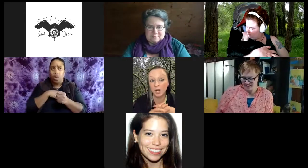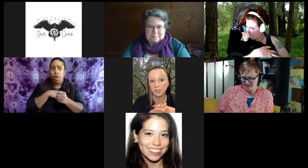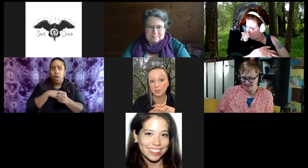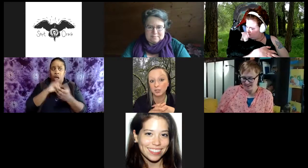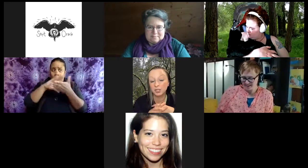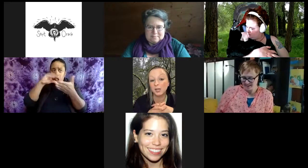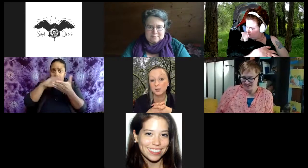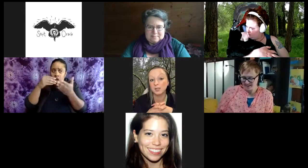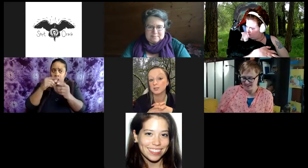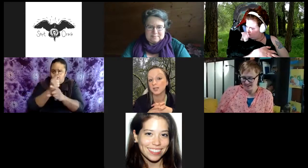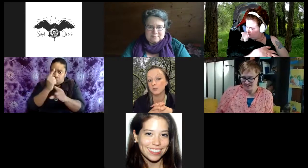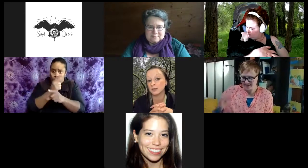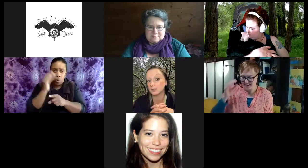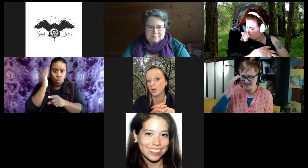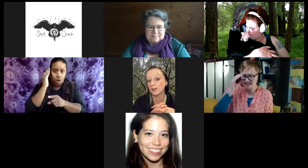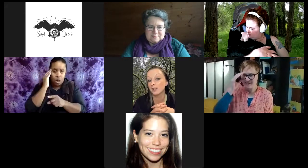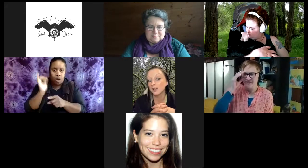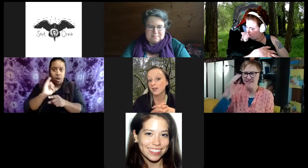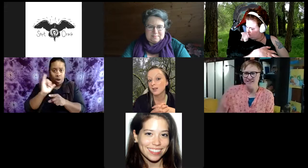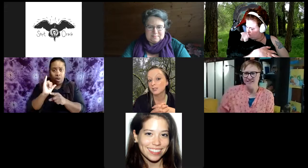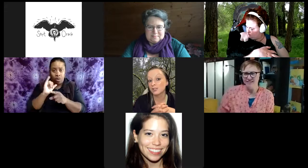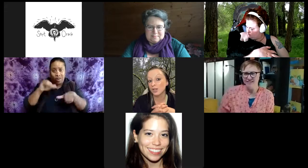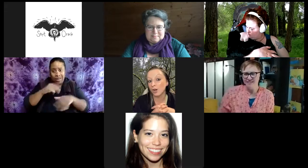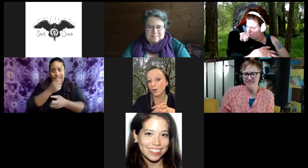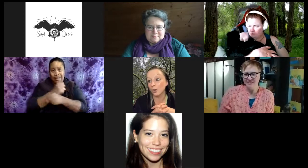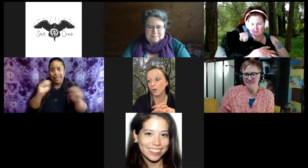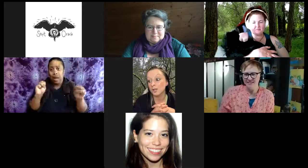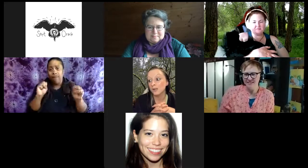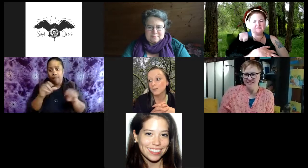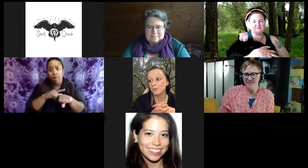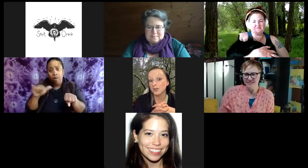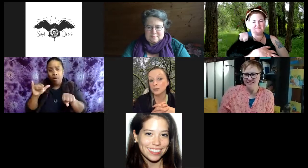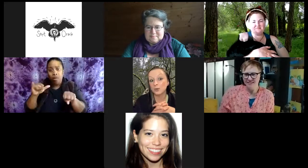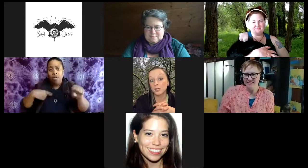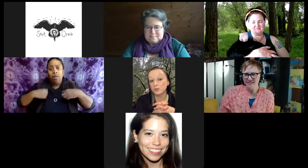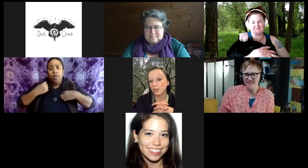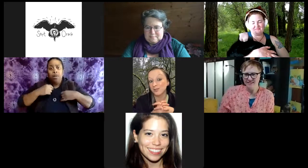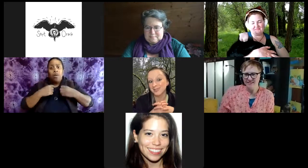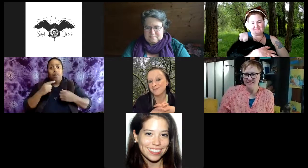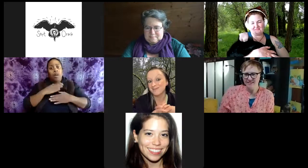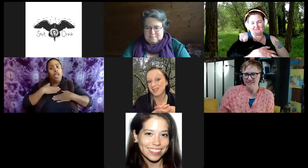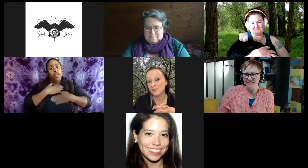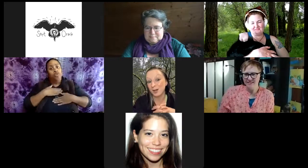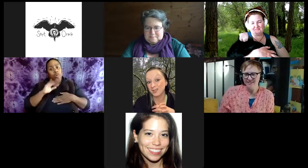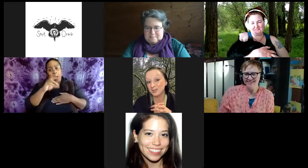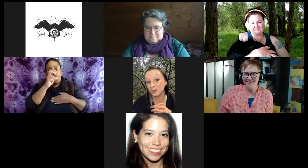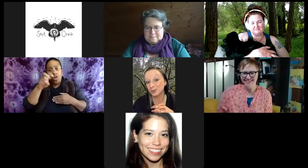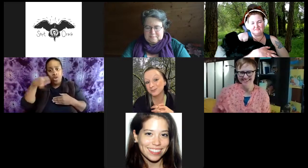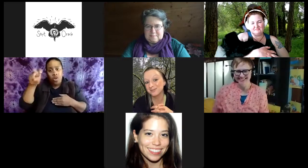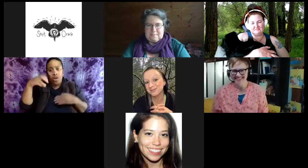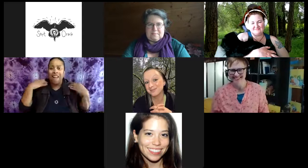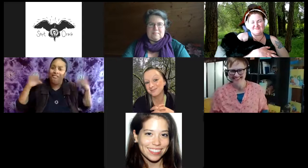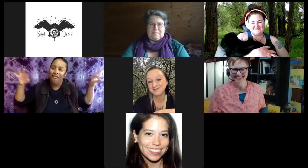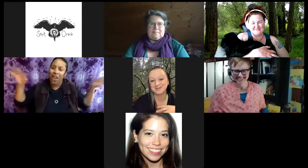right knowledge and being safe as well. So enjoy your journey, fairy